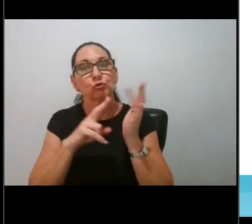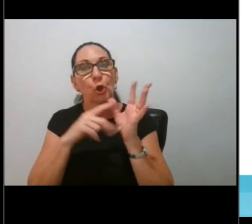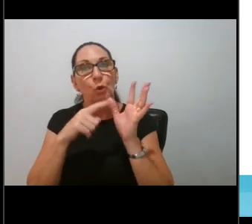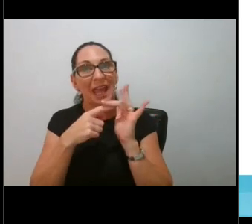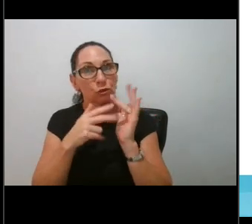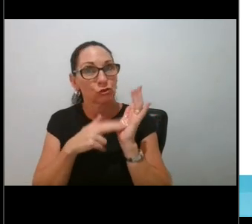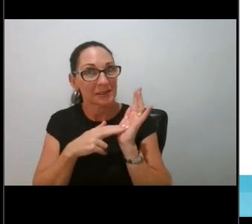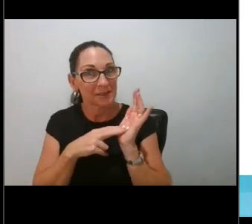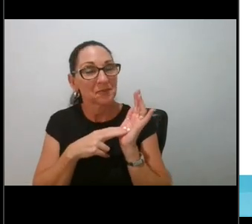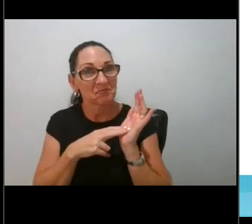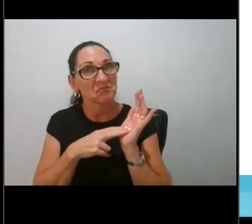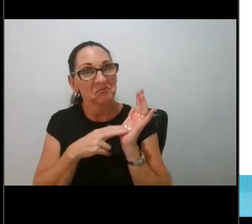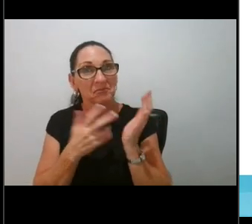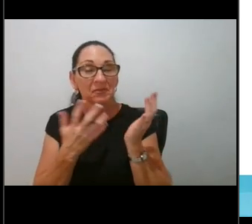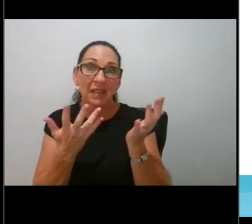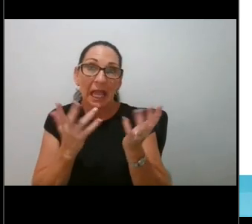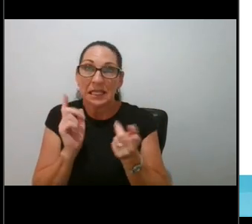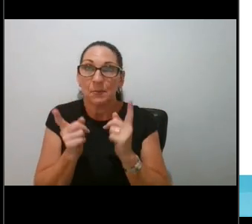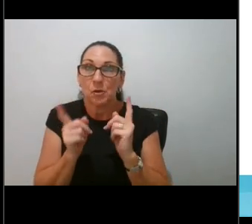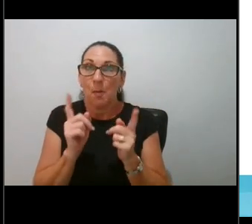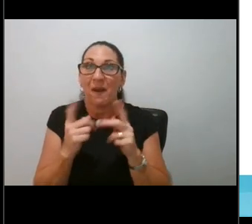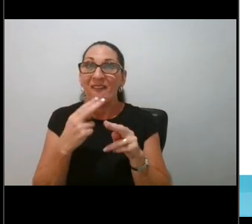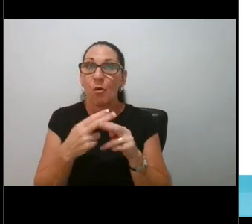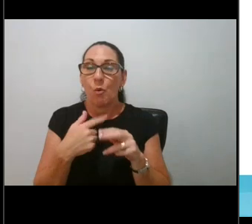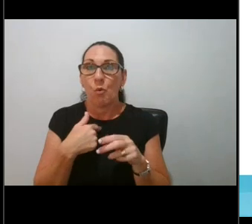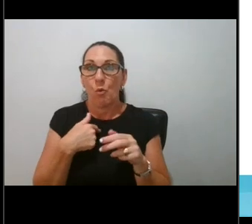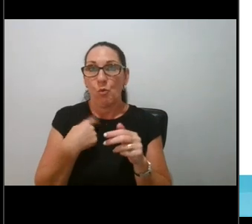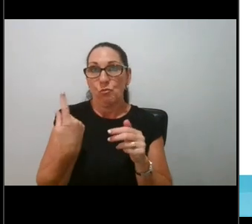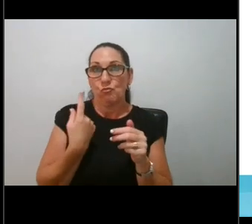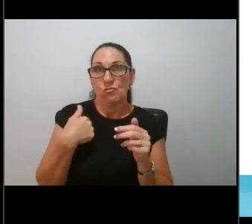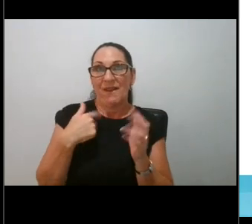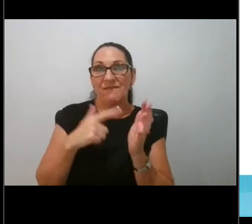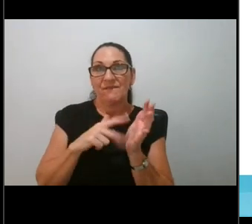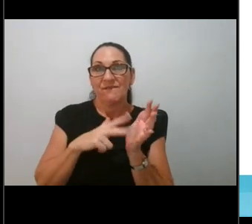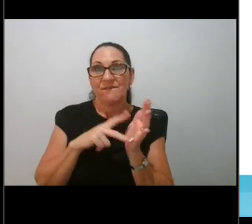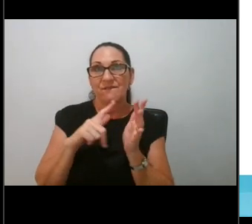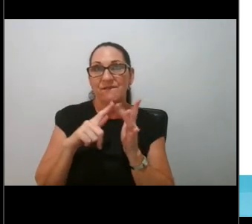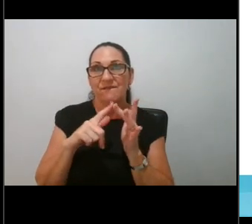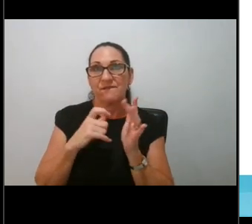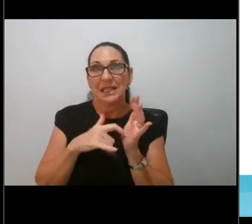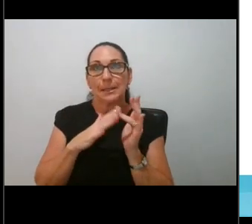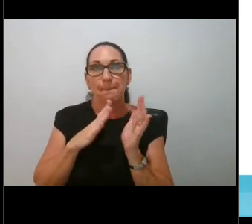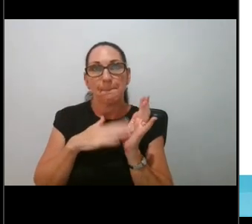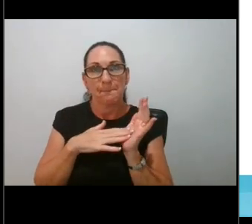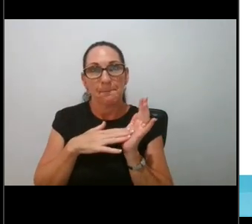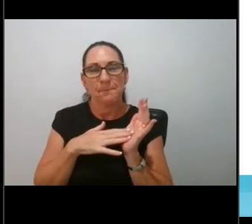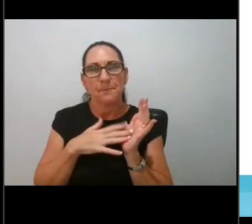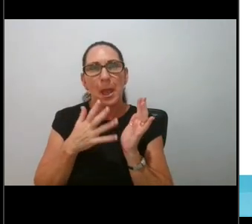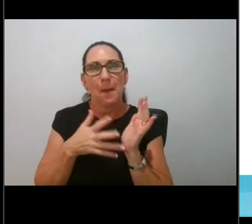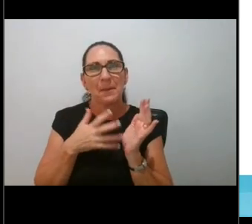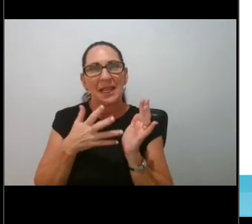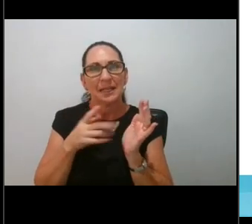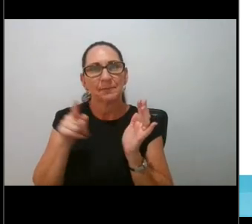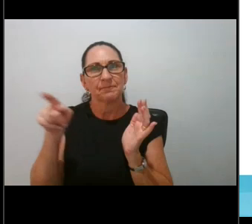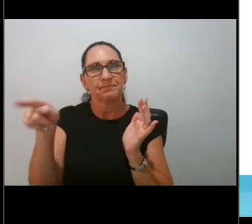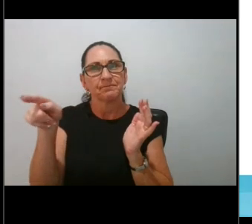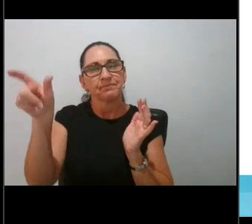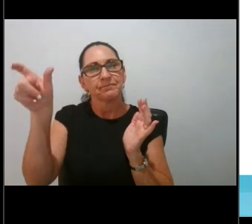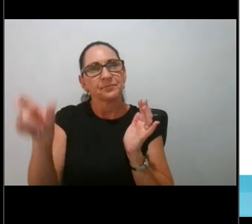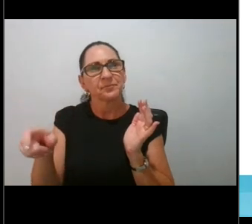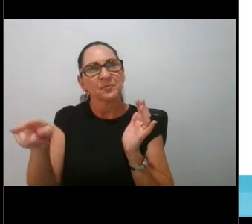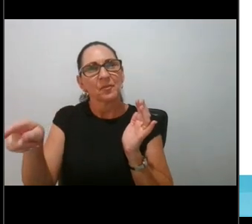Sometimes it's important for a victim of crime that the offender addresses the underlying causes of